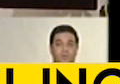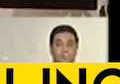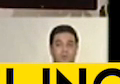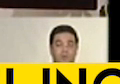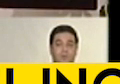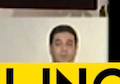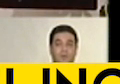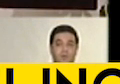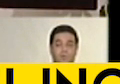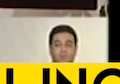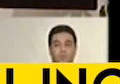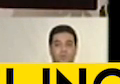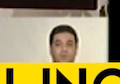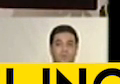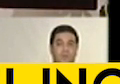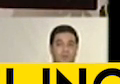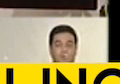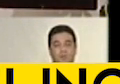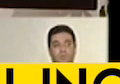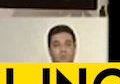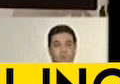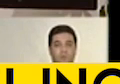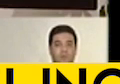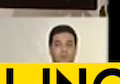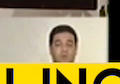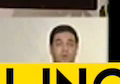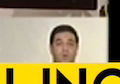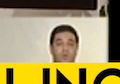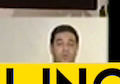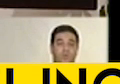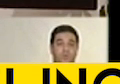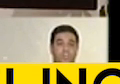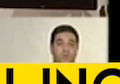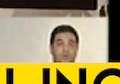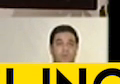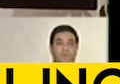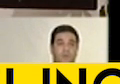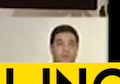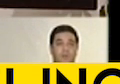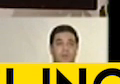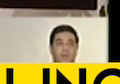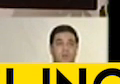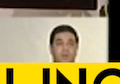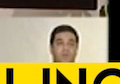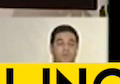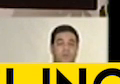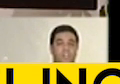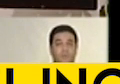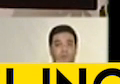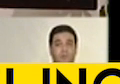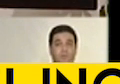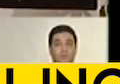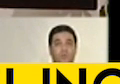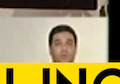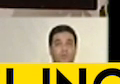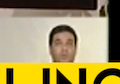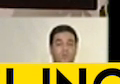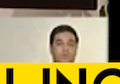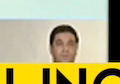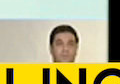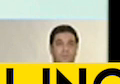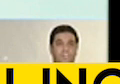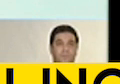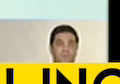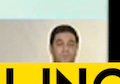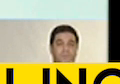demak, o'zining vatanida bo'lish ekan. Keling, shu o'rinda vatan degan, vatanparvarlik degan tushunchalarni ham takrorlab